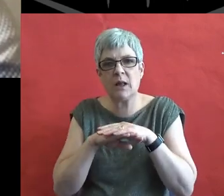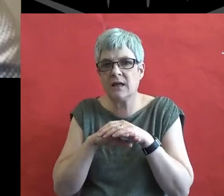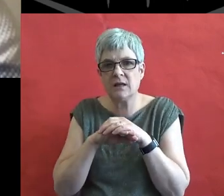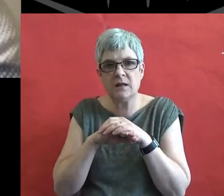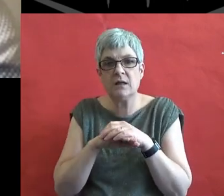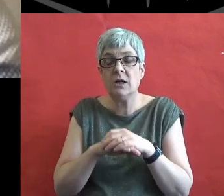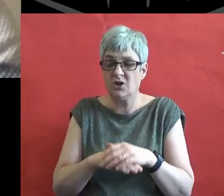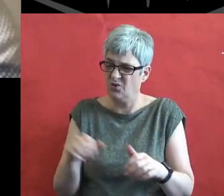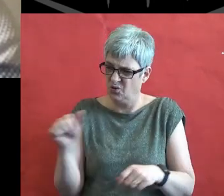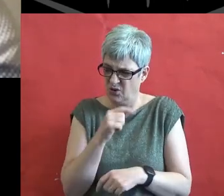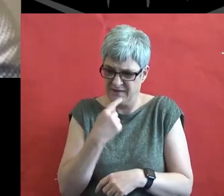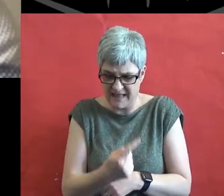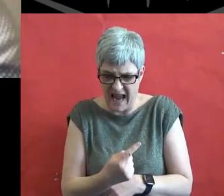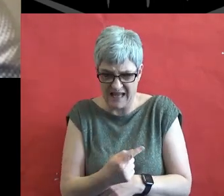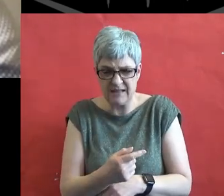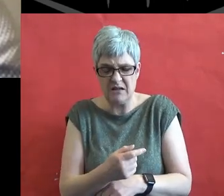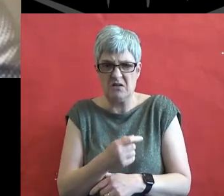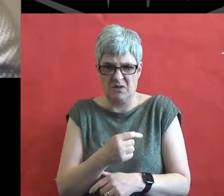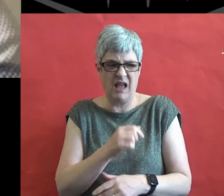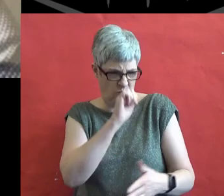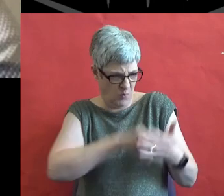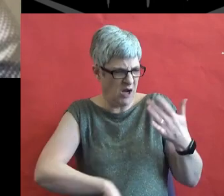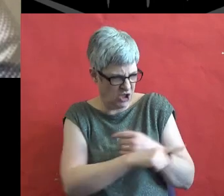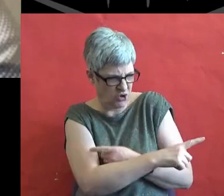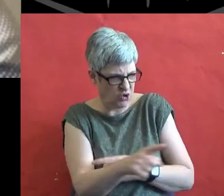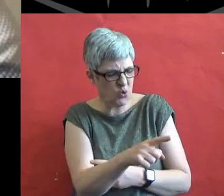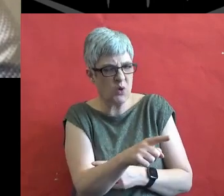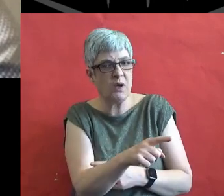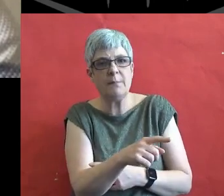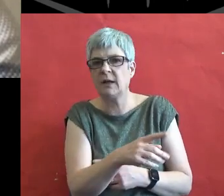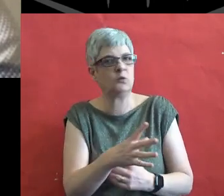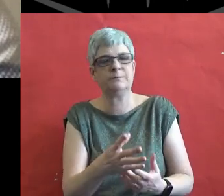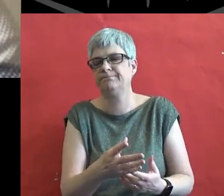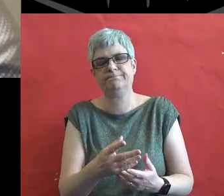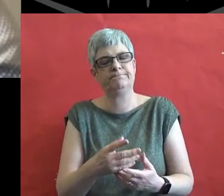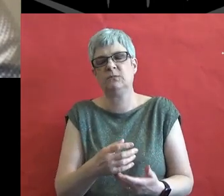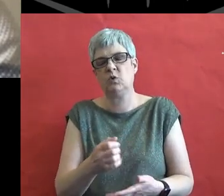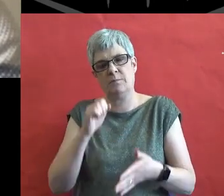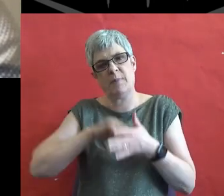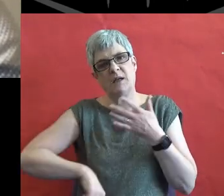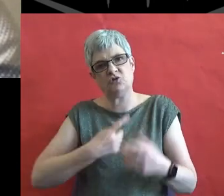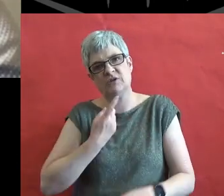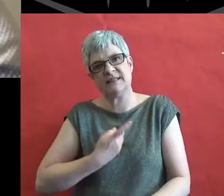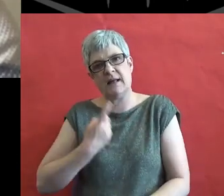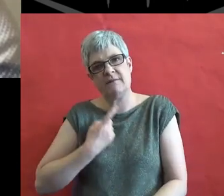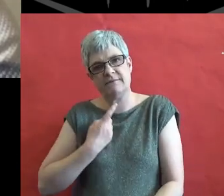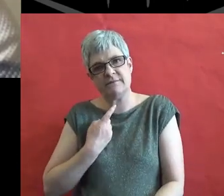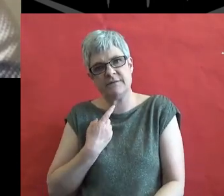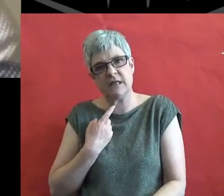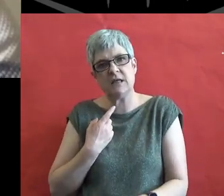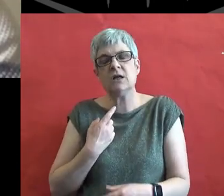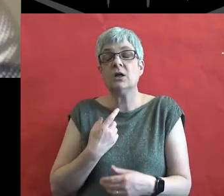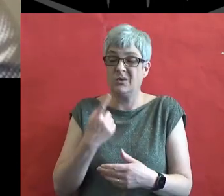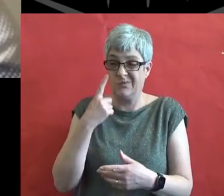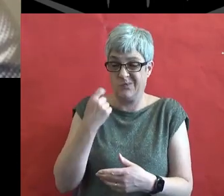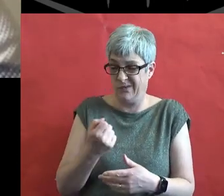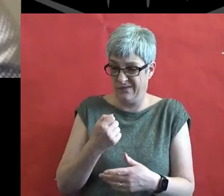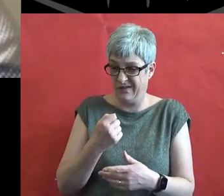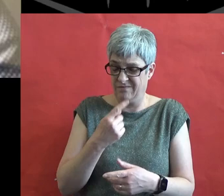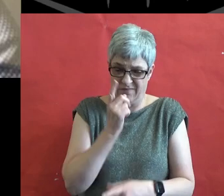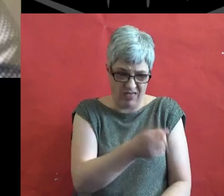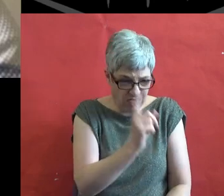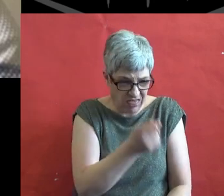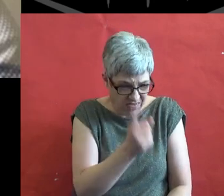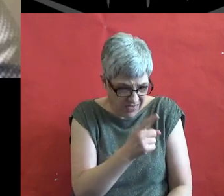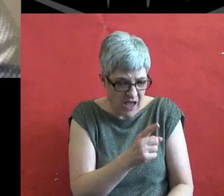could have demanded we pay the price for our folly, but you chose rather to pay for it yourself. You could have lectured us about